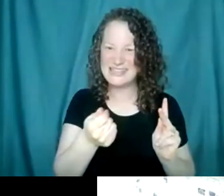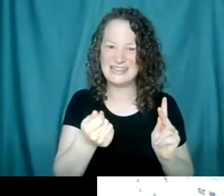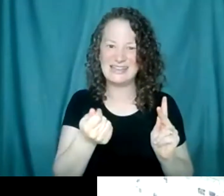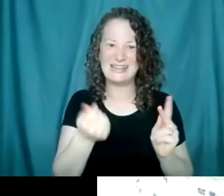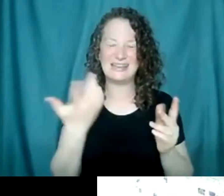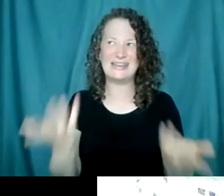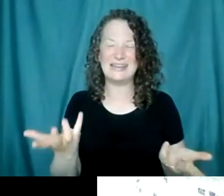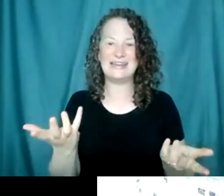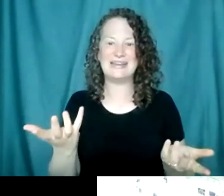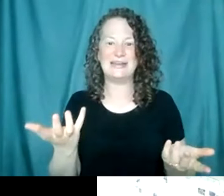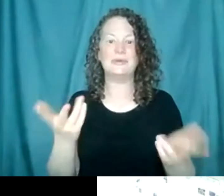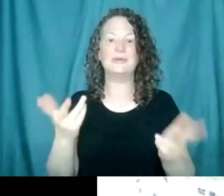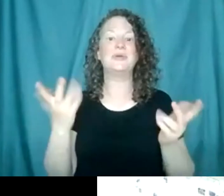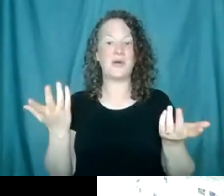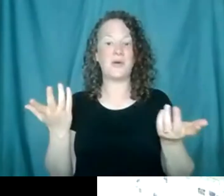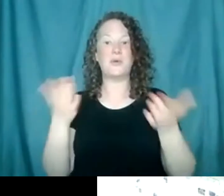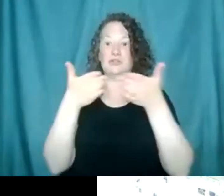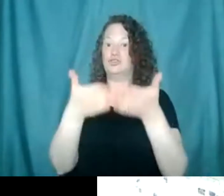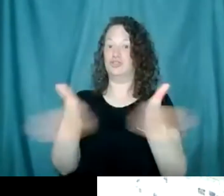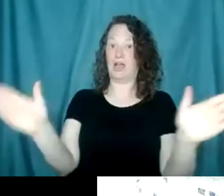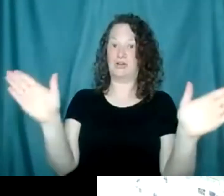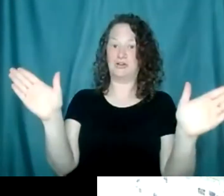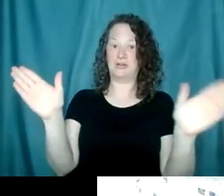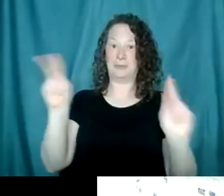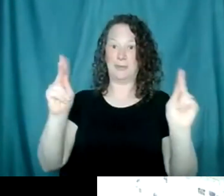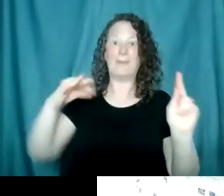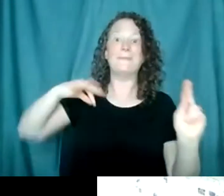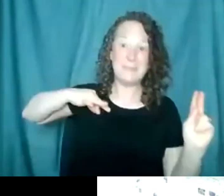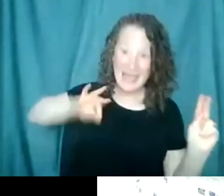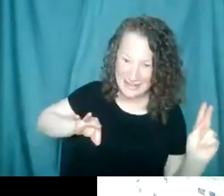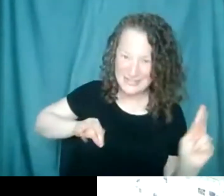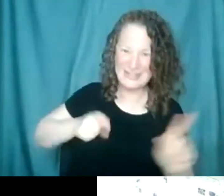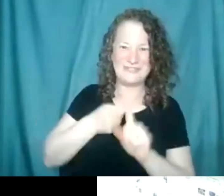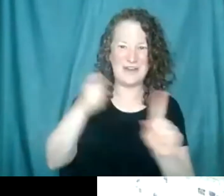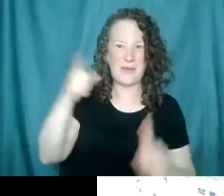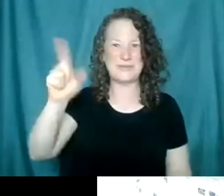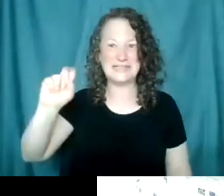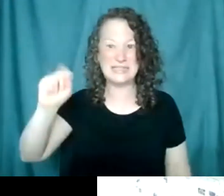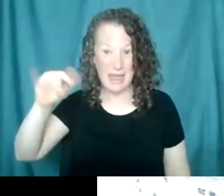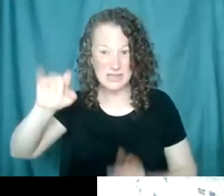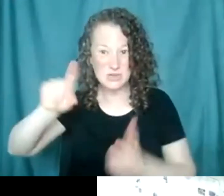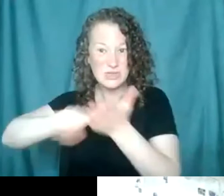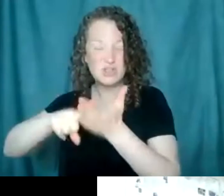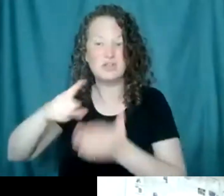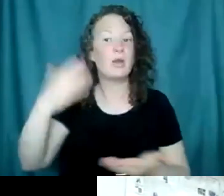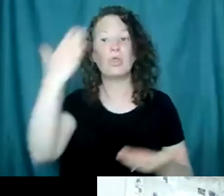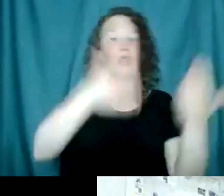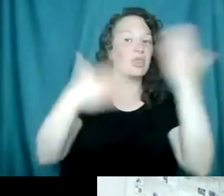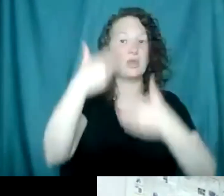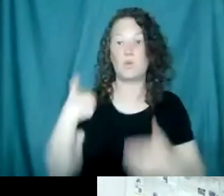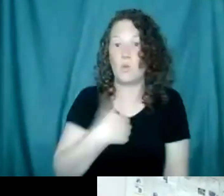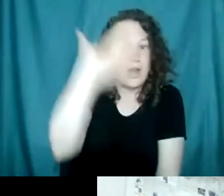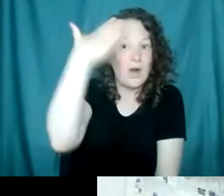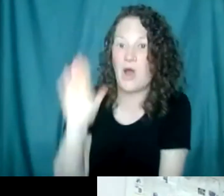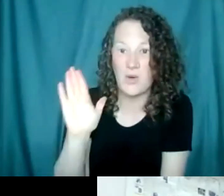how people in the general public benefit from space research and don't realize it. There needs to be